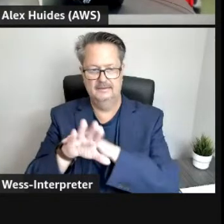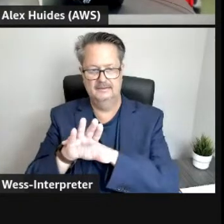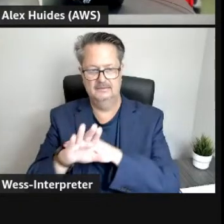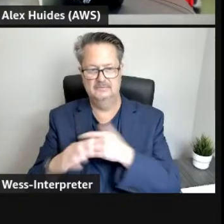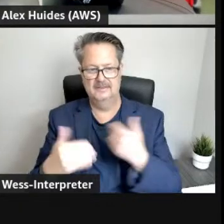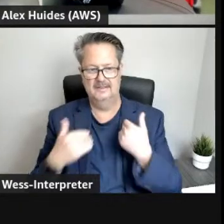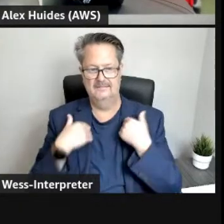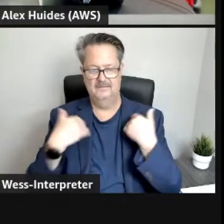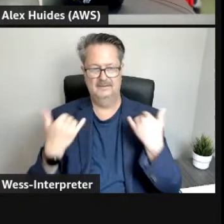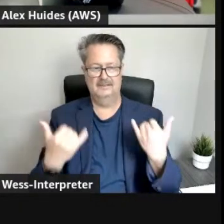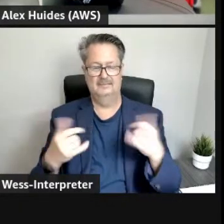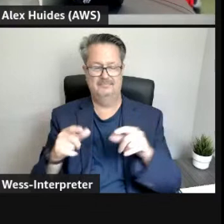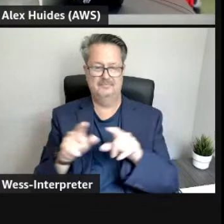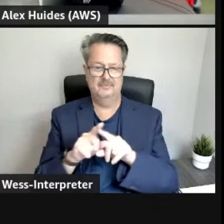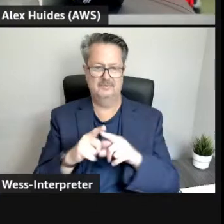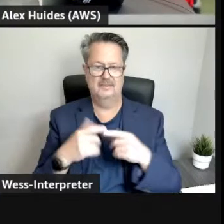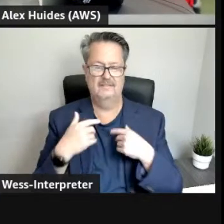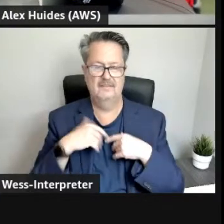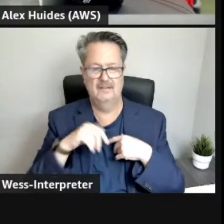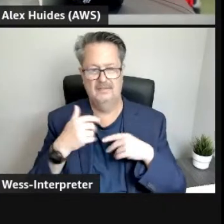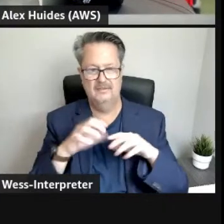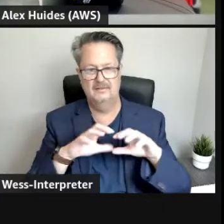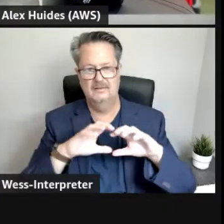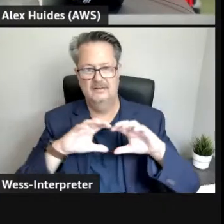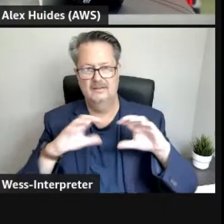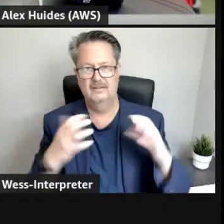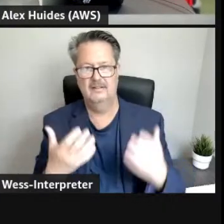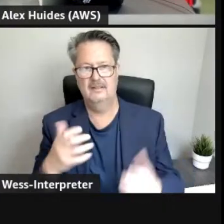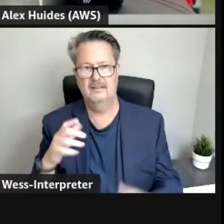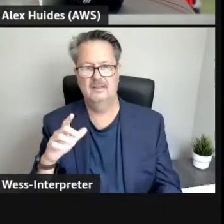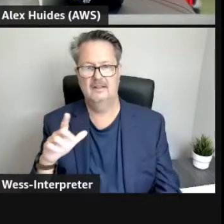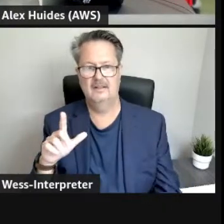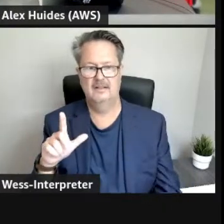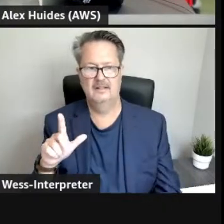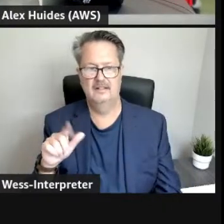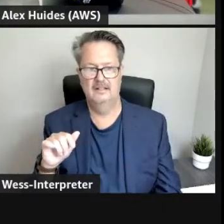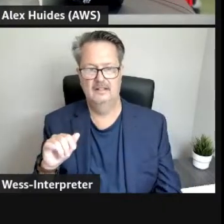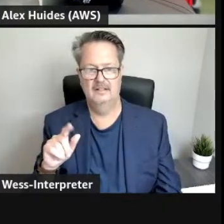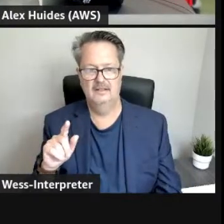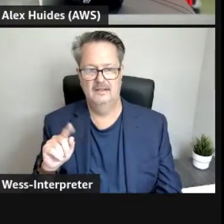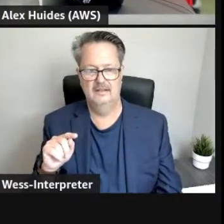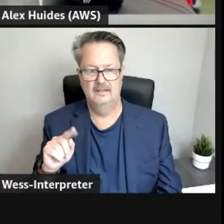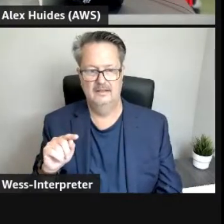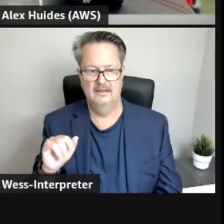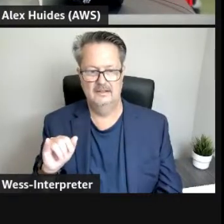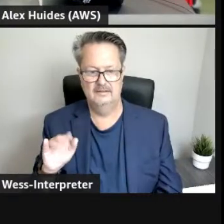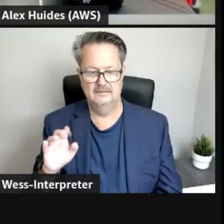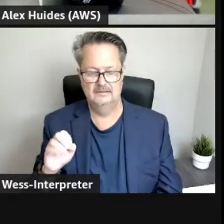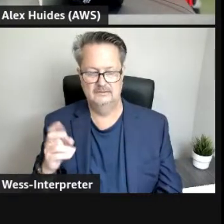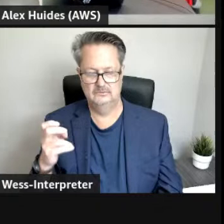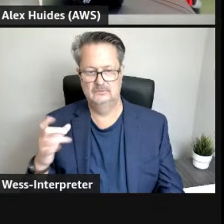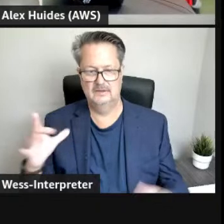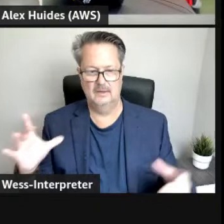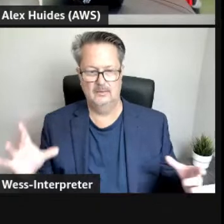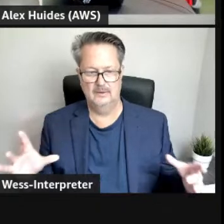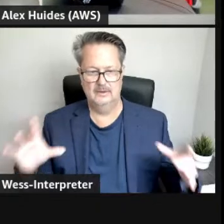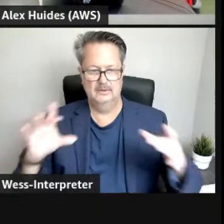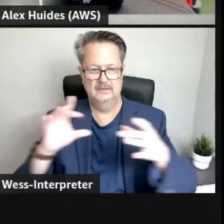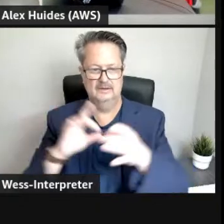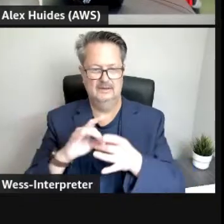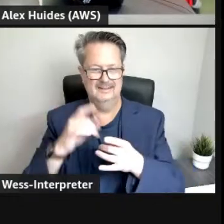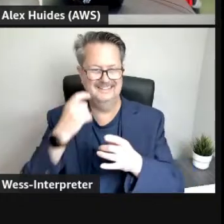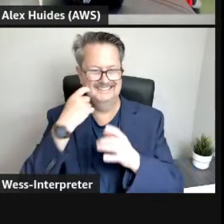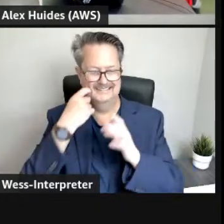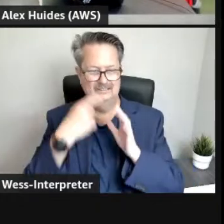We have also another cluster, Lattice 2, in which there is the red API. We wish now to connect them together as we just showed.